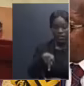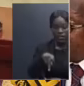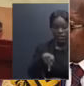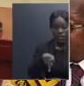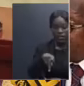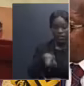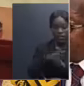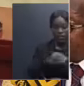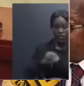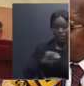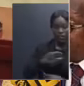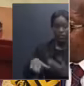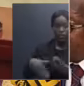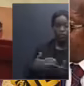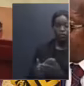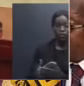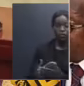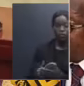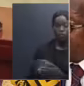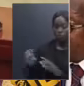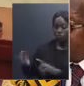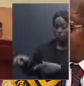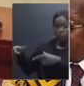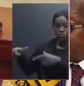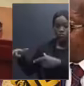for the entire caucus. We are sorry.